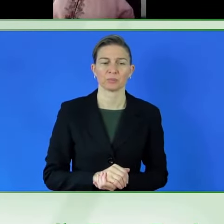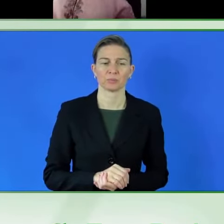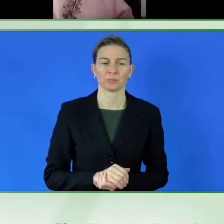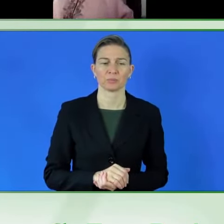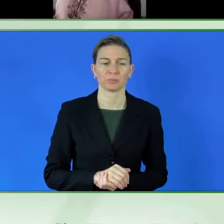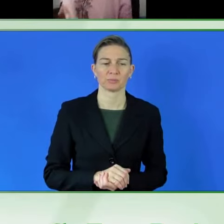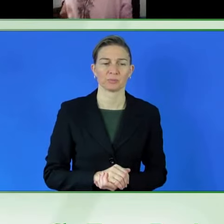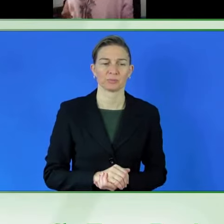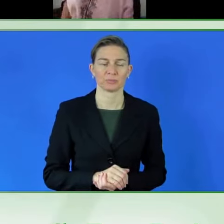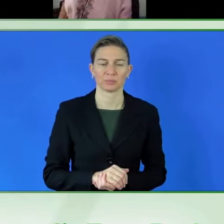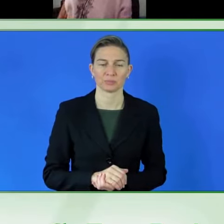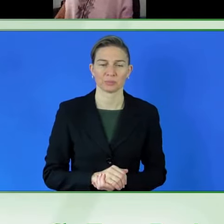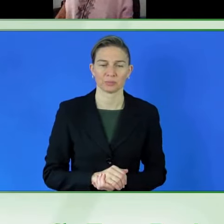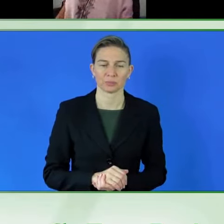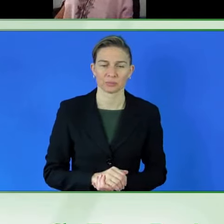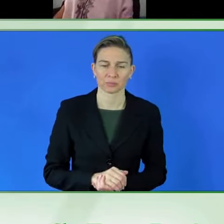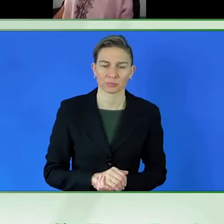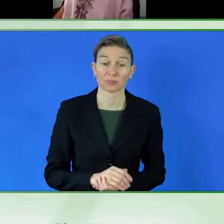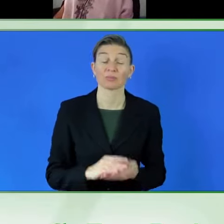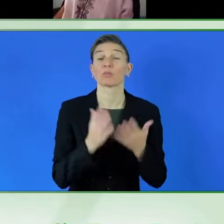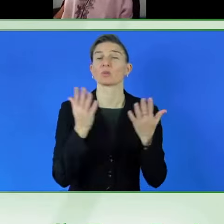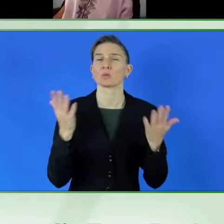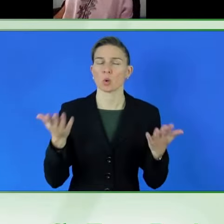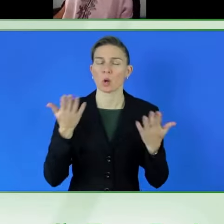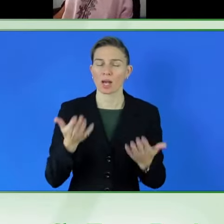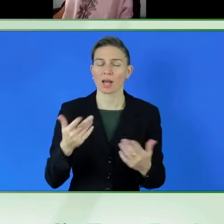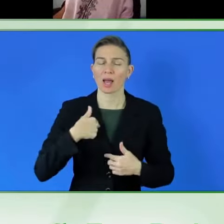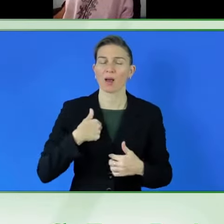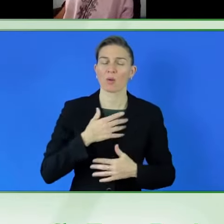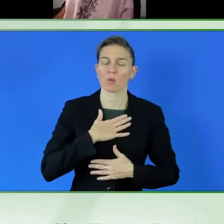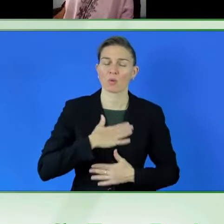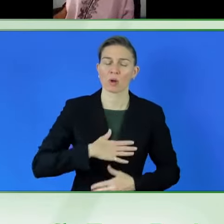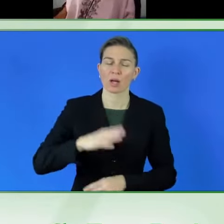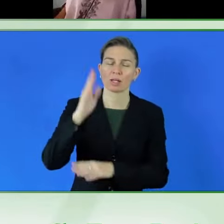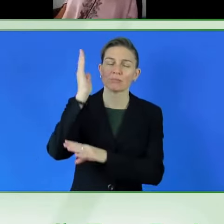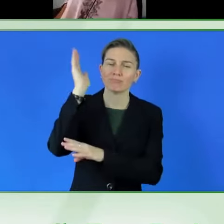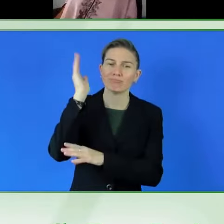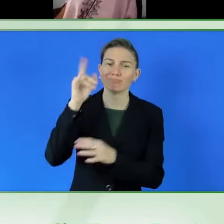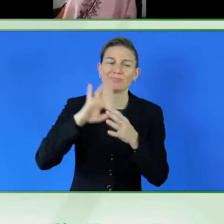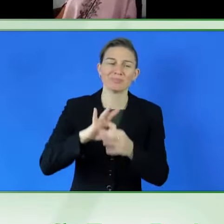So I'm now going to talk about the good,